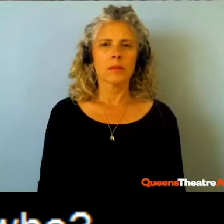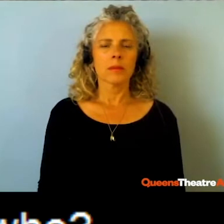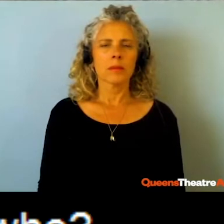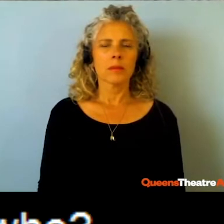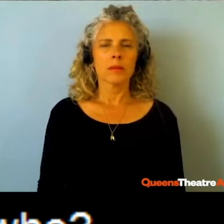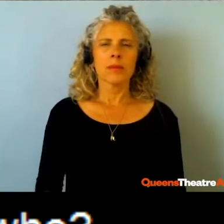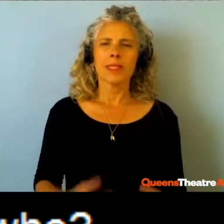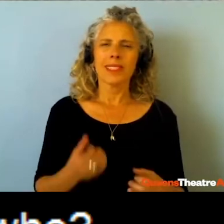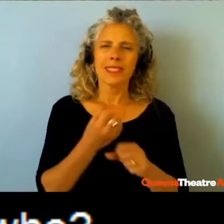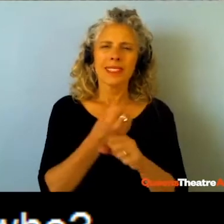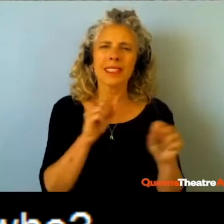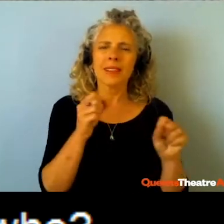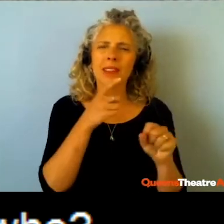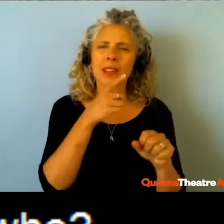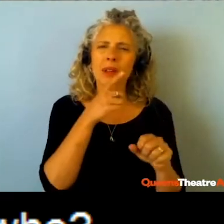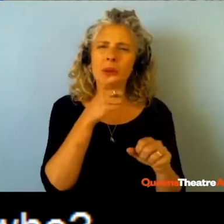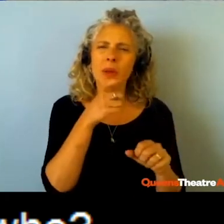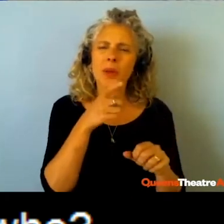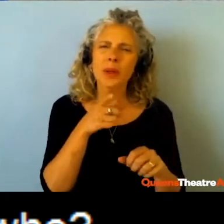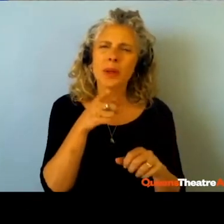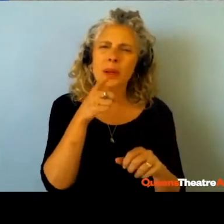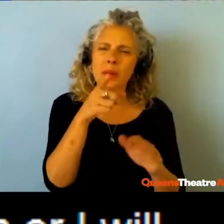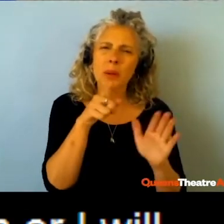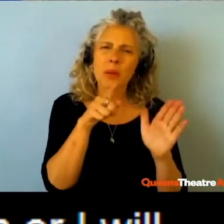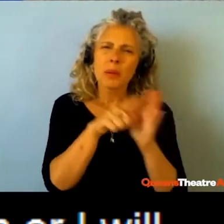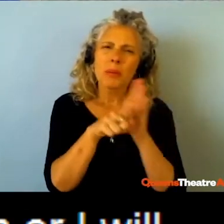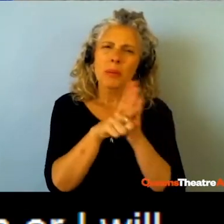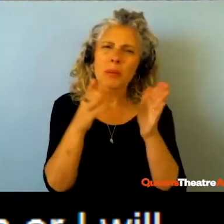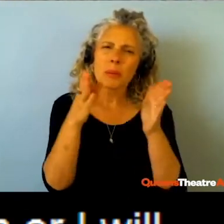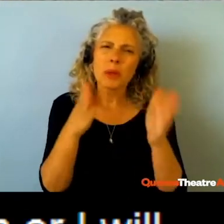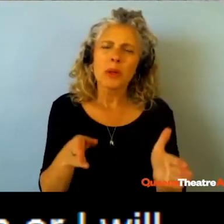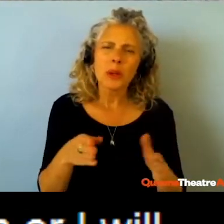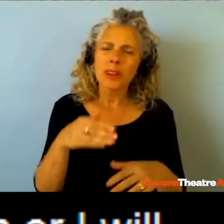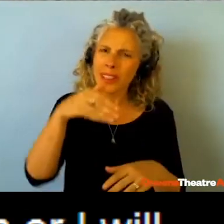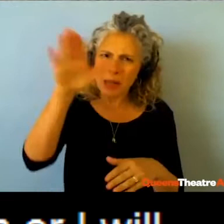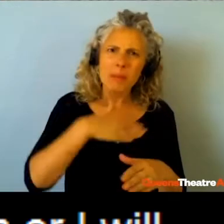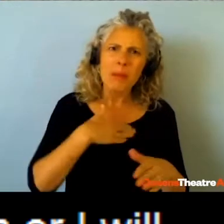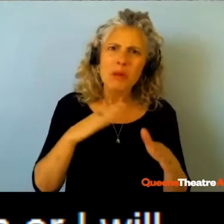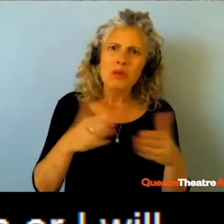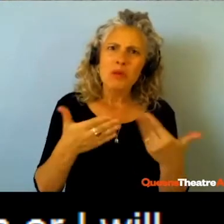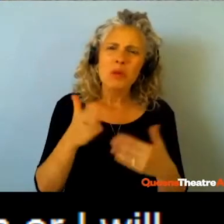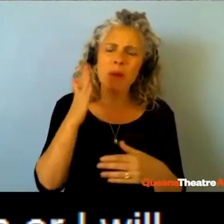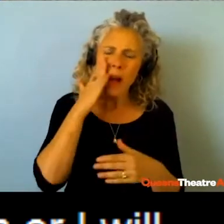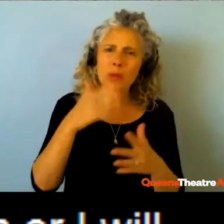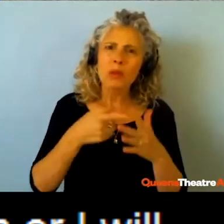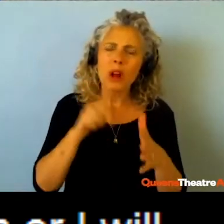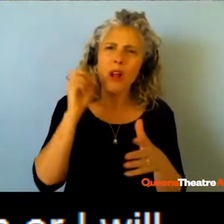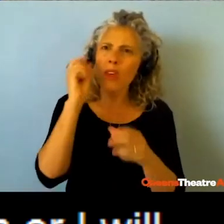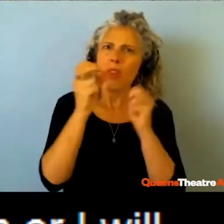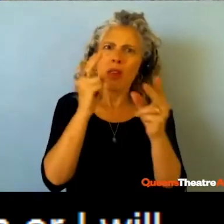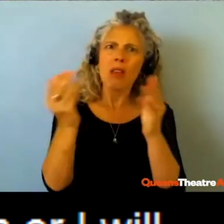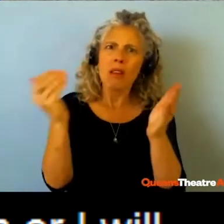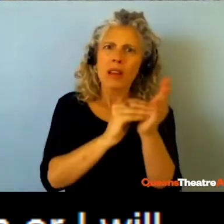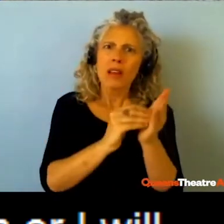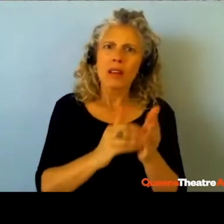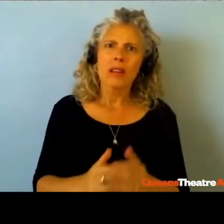Saving who? You're a murderer. Get out of my room or I will start throwing things again.